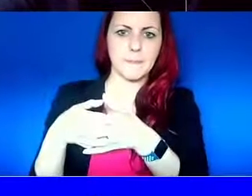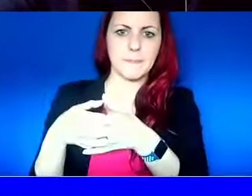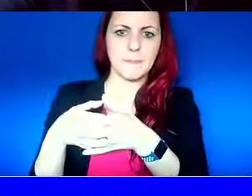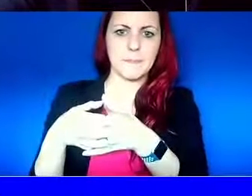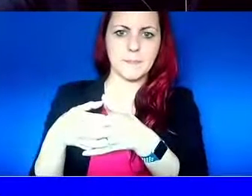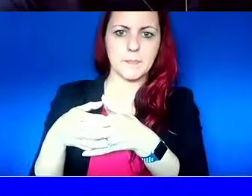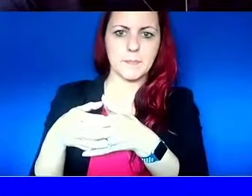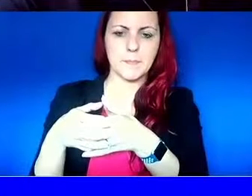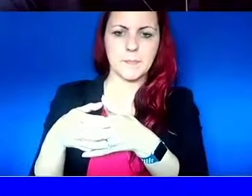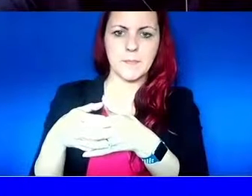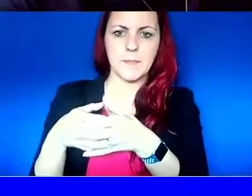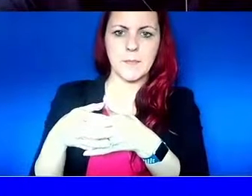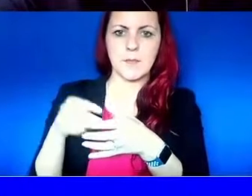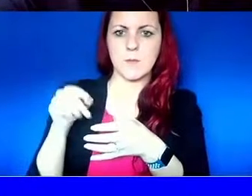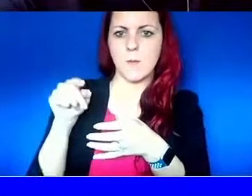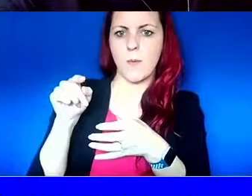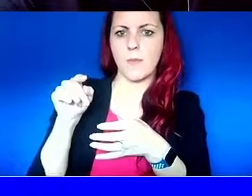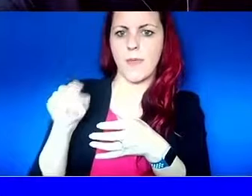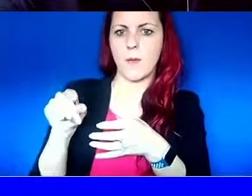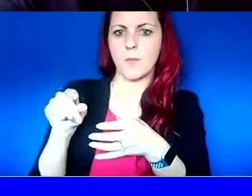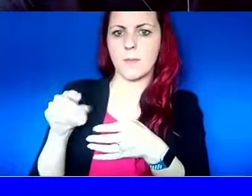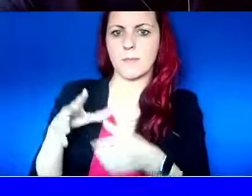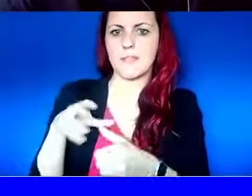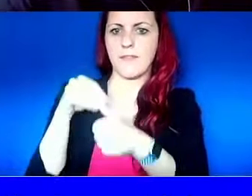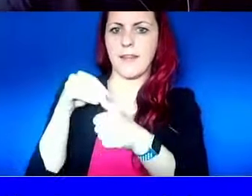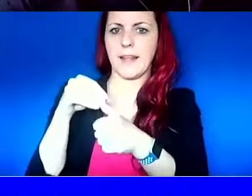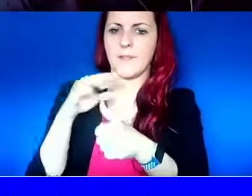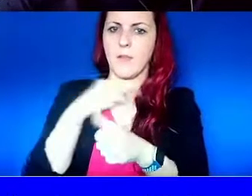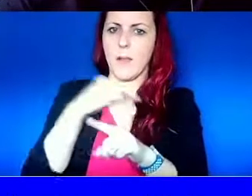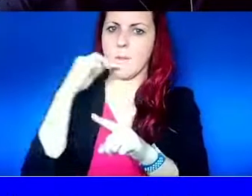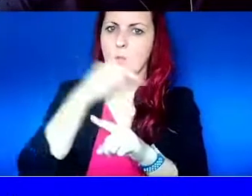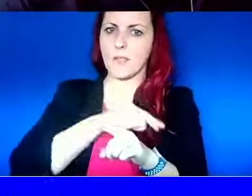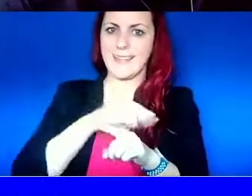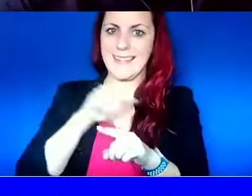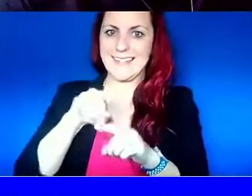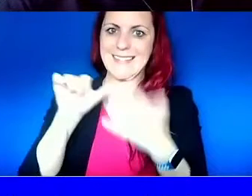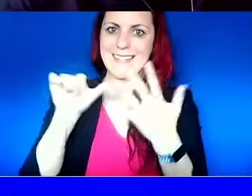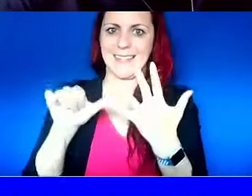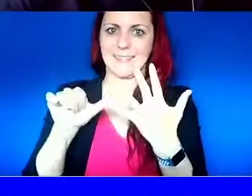in particular and felt were particularly important.